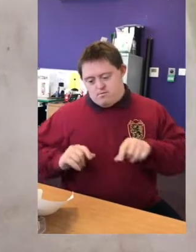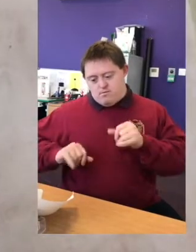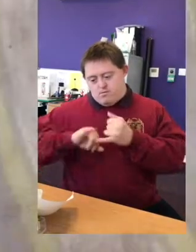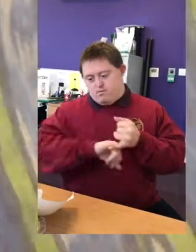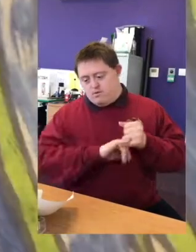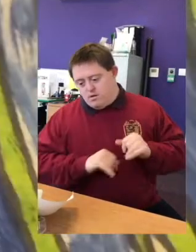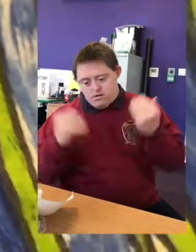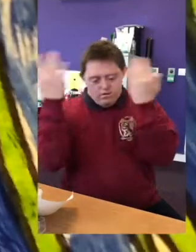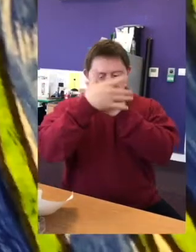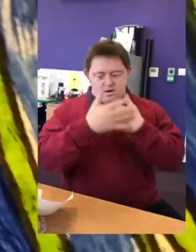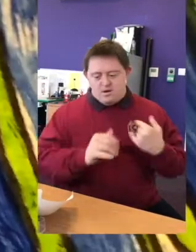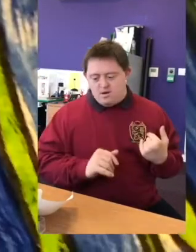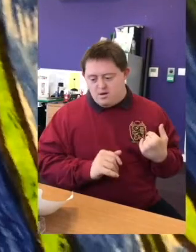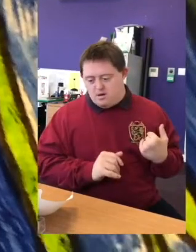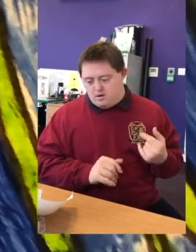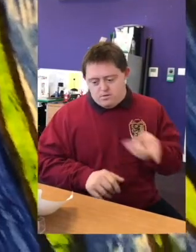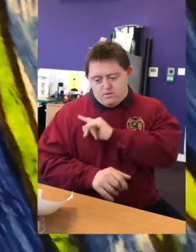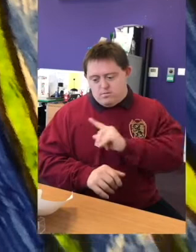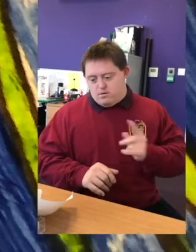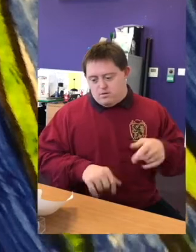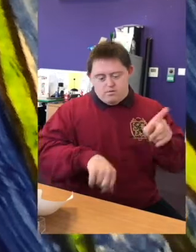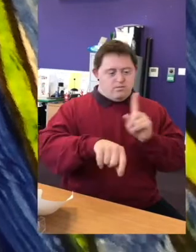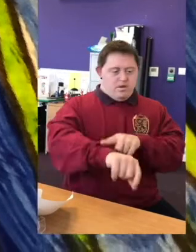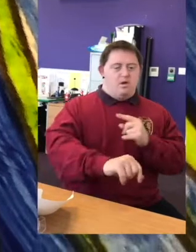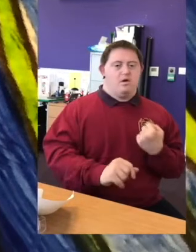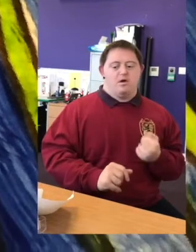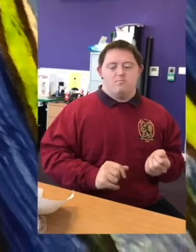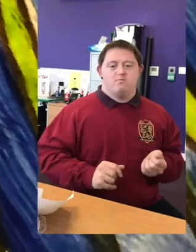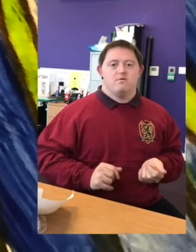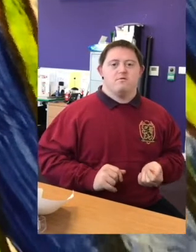Starting to get dark, there's not enough time.